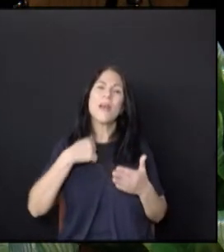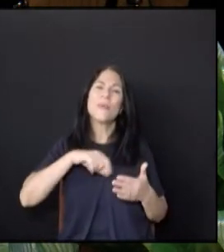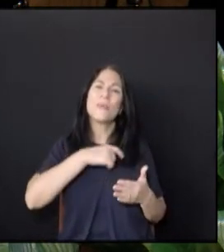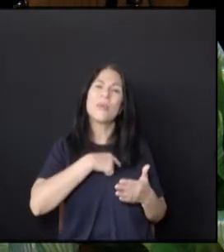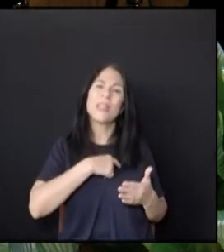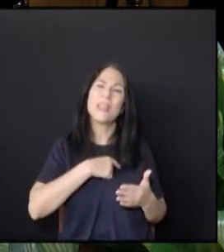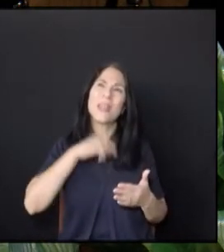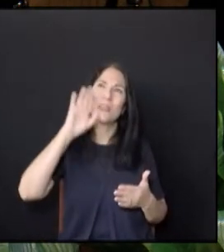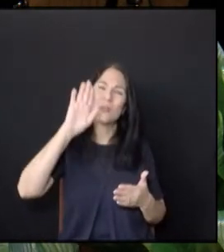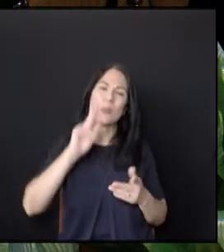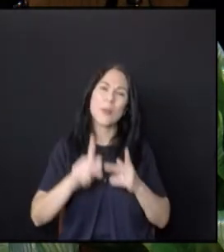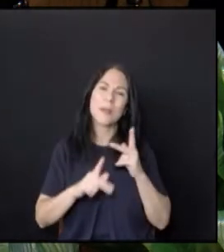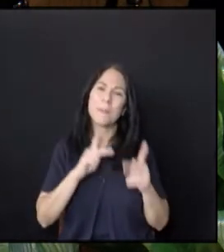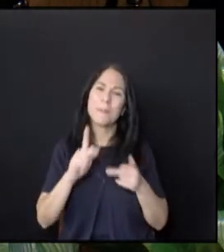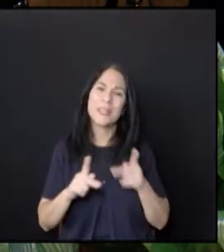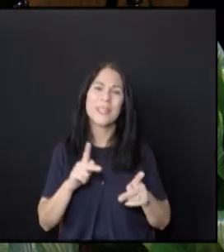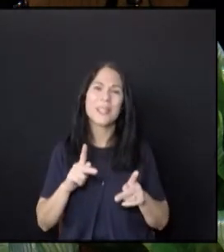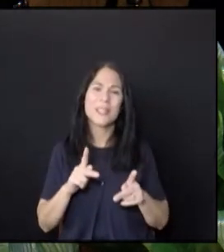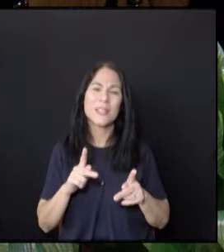people